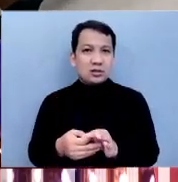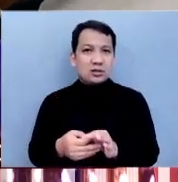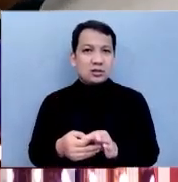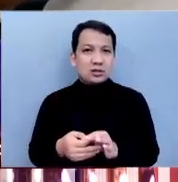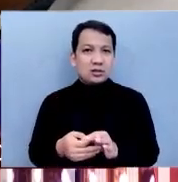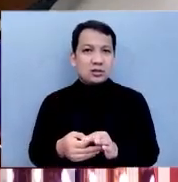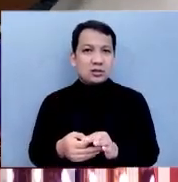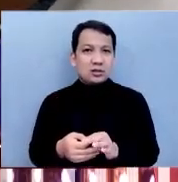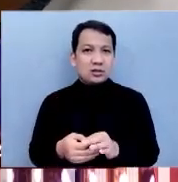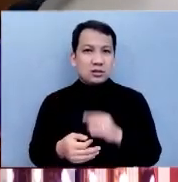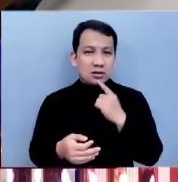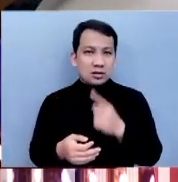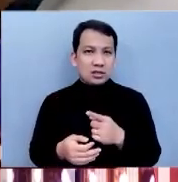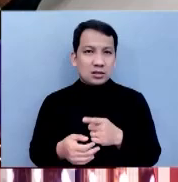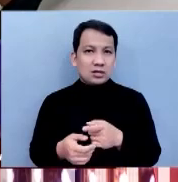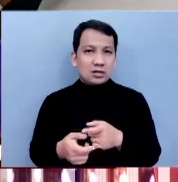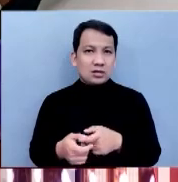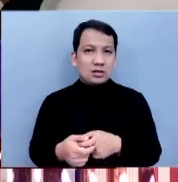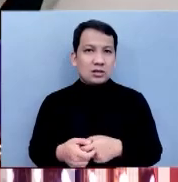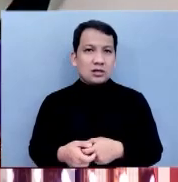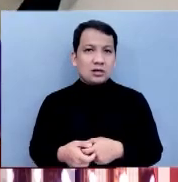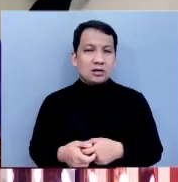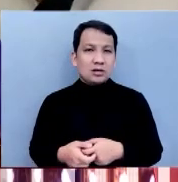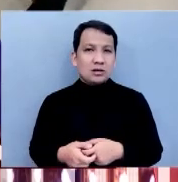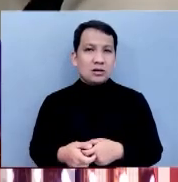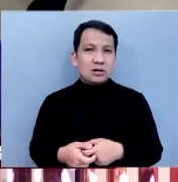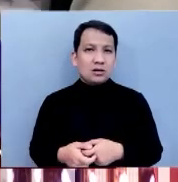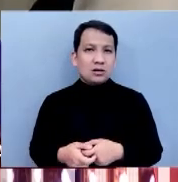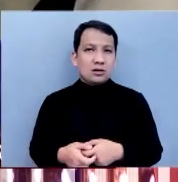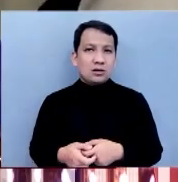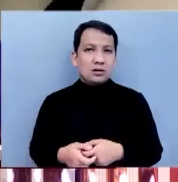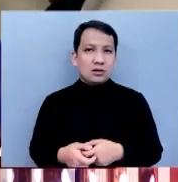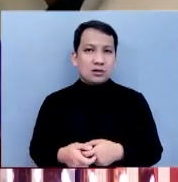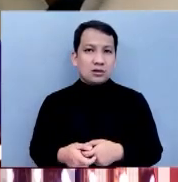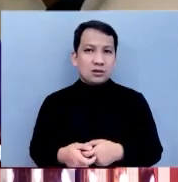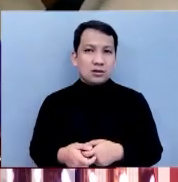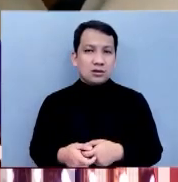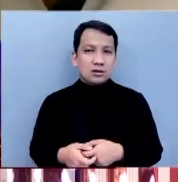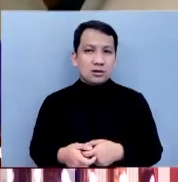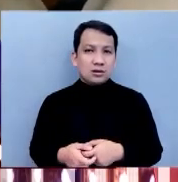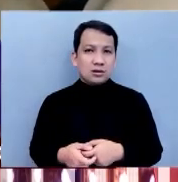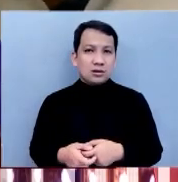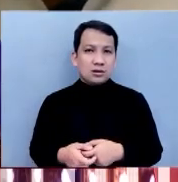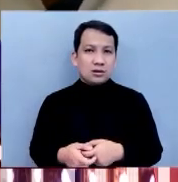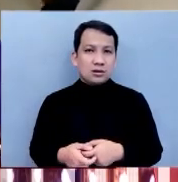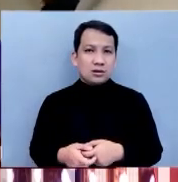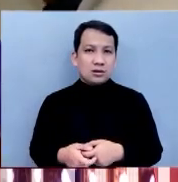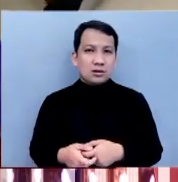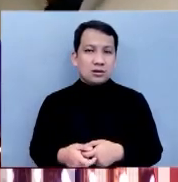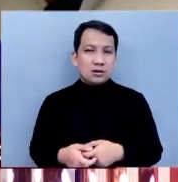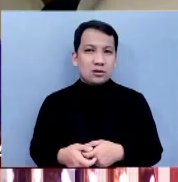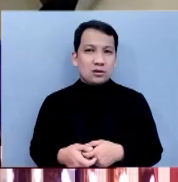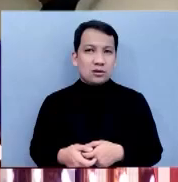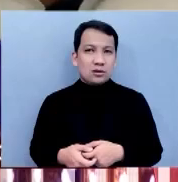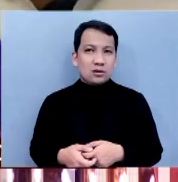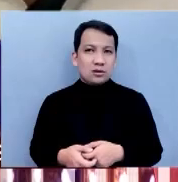firearms natin, ano yan, ito, sample ng firearms license. Opo. Ako 10 years na.